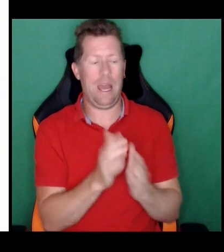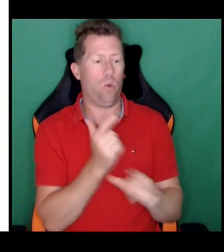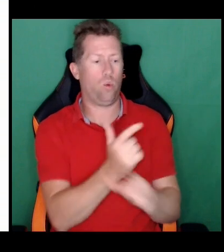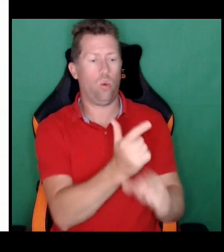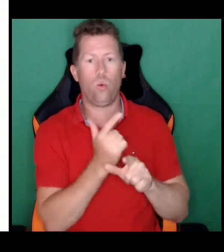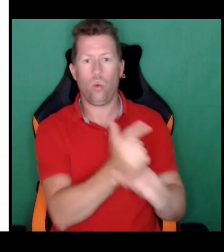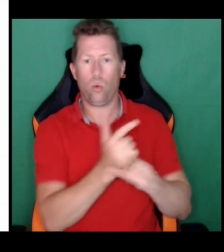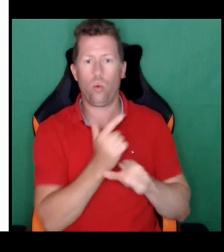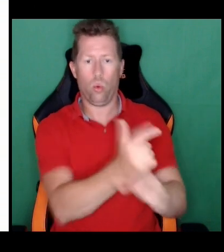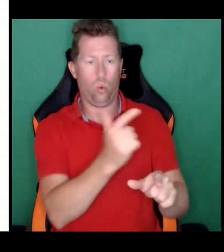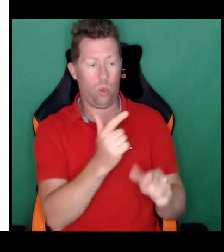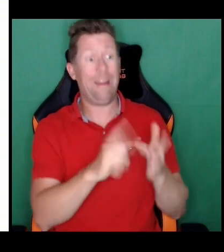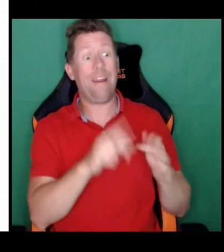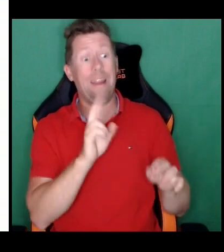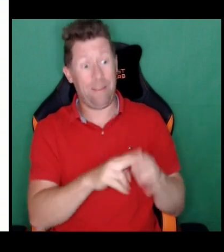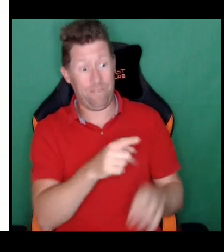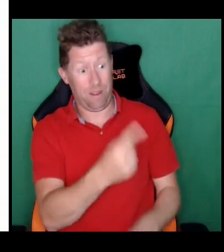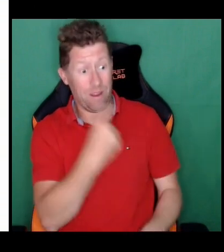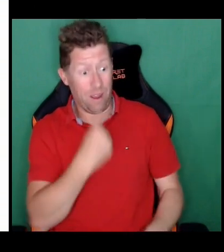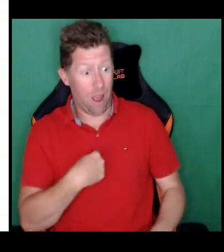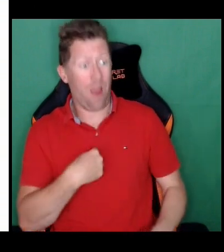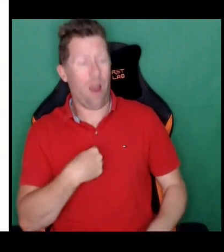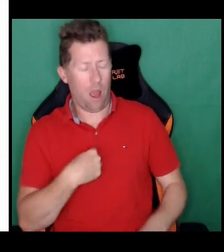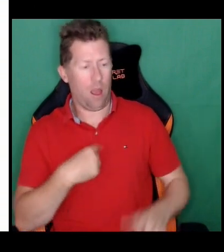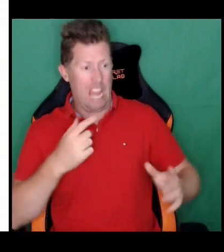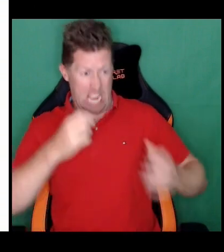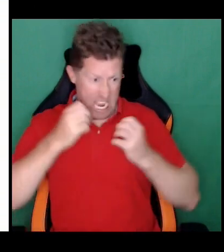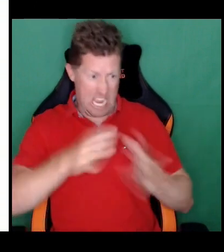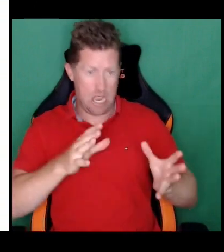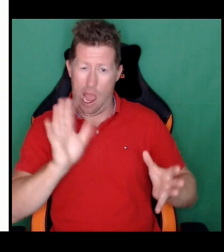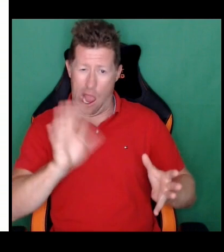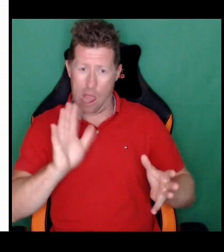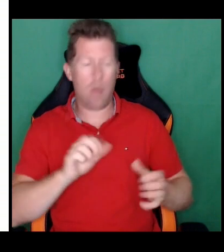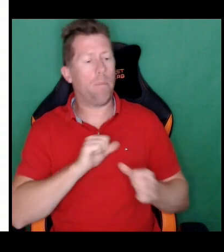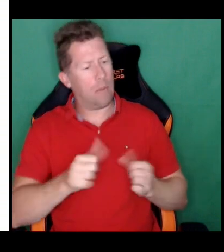who are vaping if they get a disclosure from their teen that says, I want to stop now.